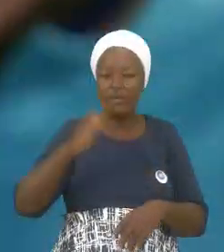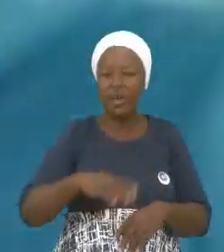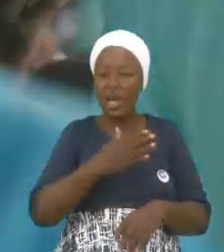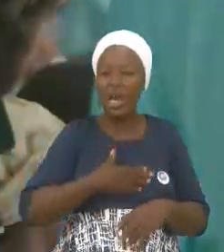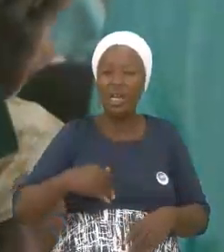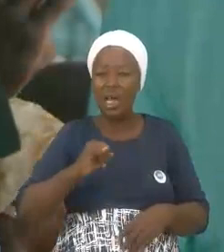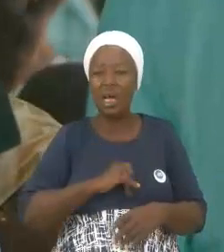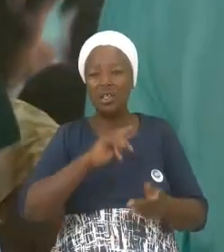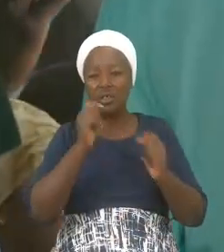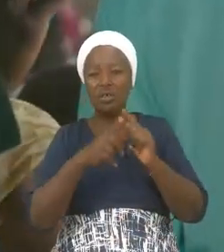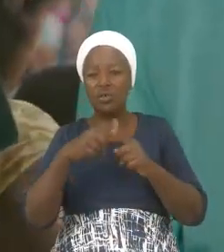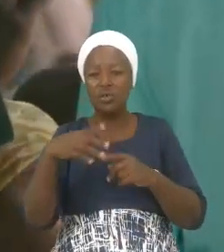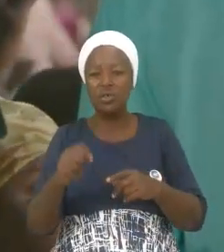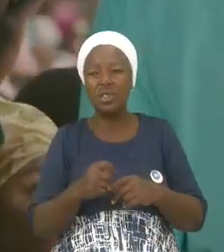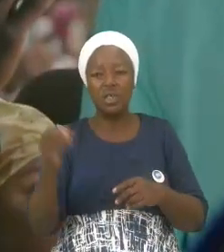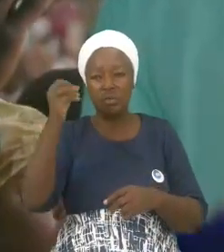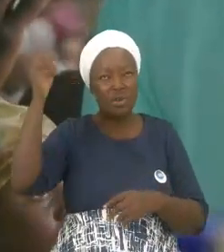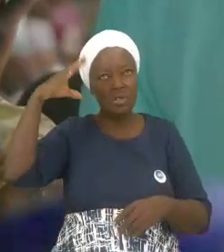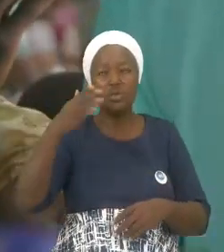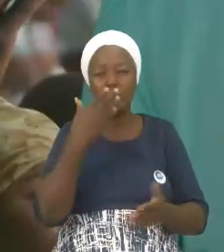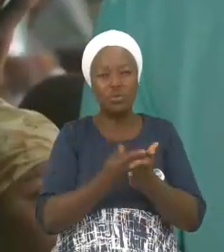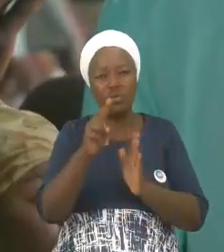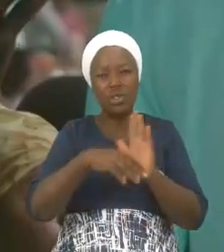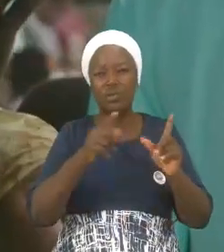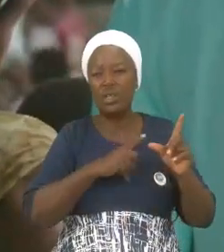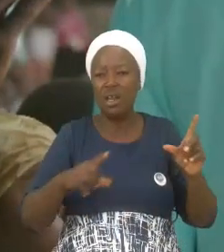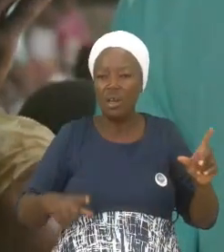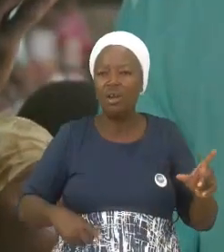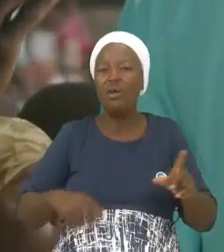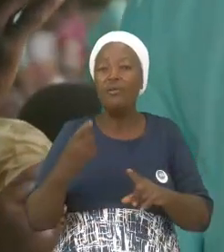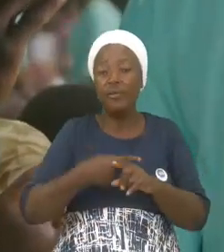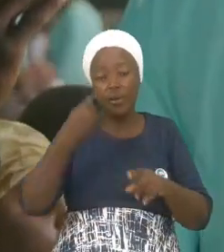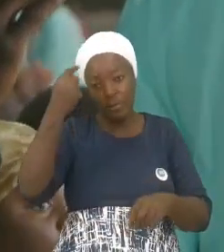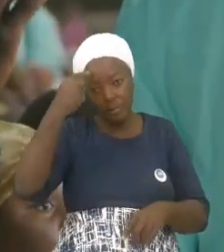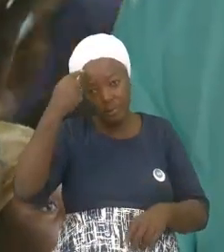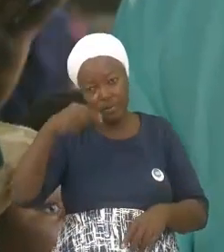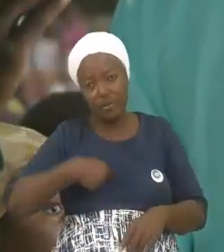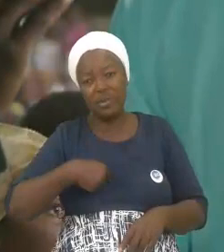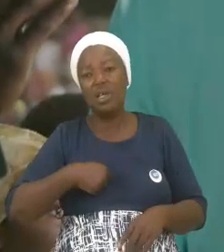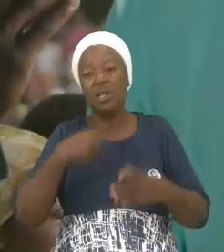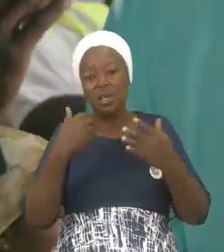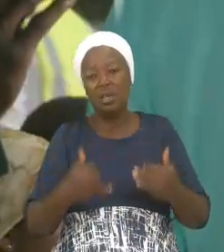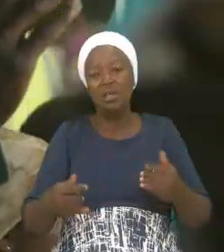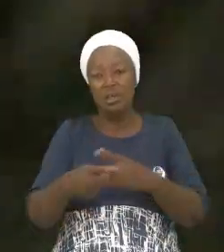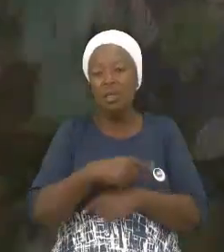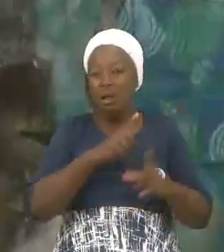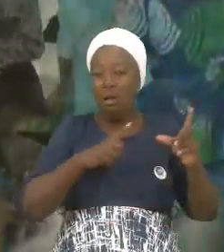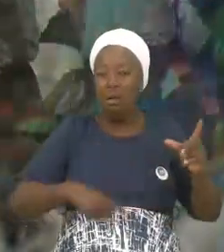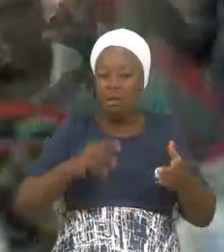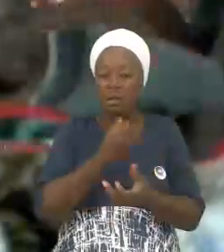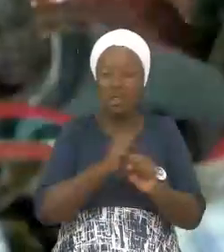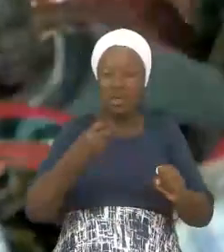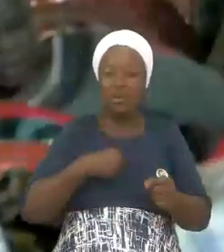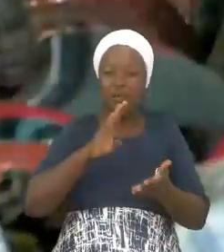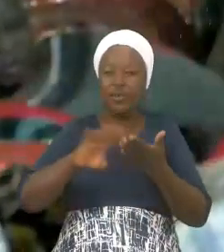turn to the gracious goodness of the Lord for me today. Lord, save me, forgive me. I will no more